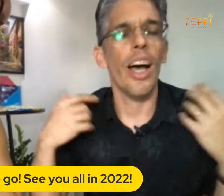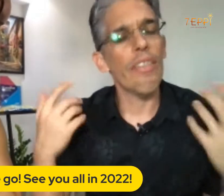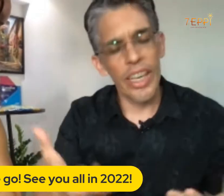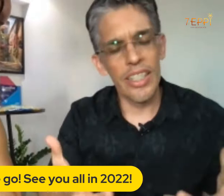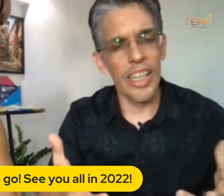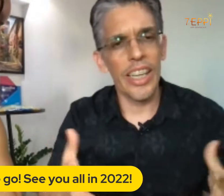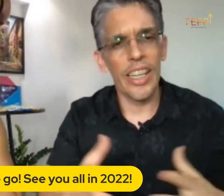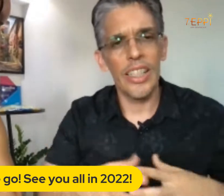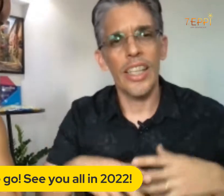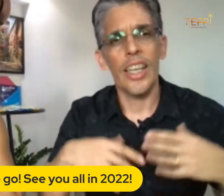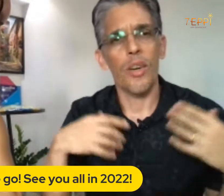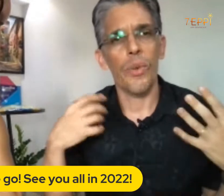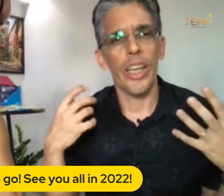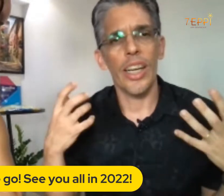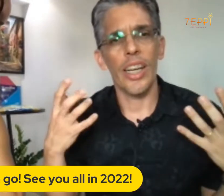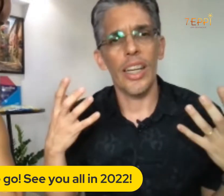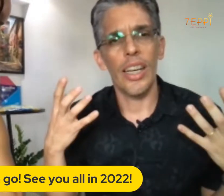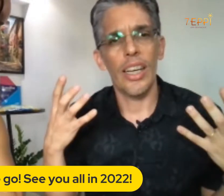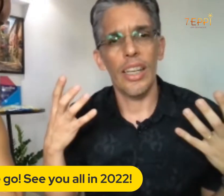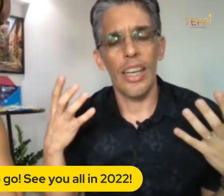because we are vaccinated,